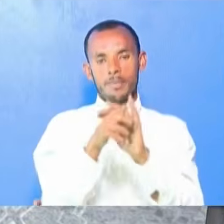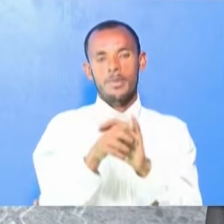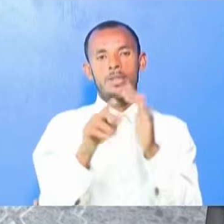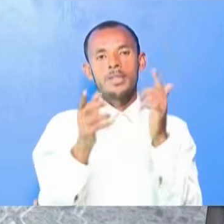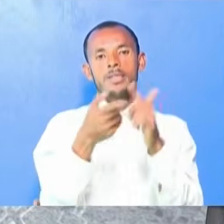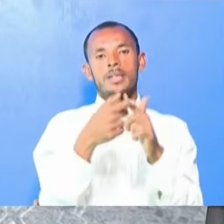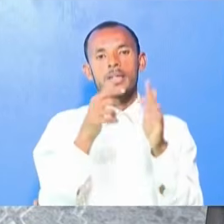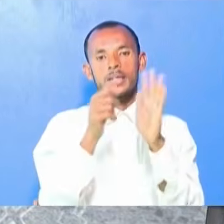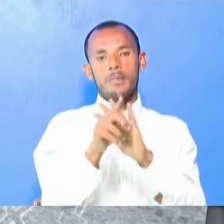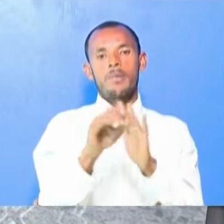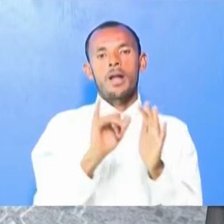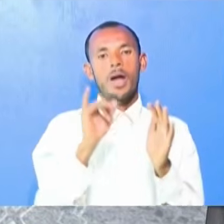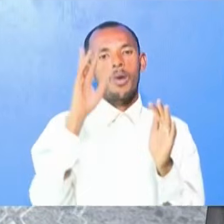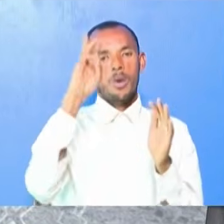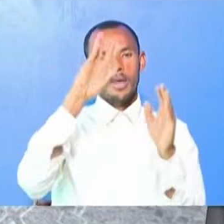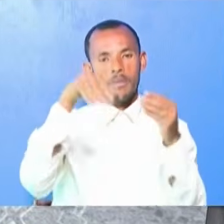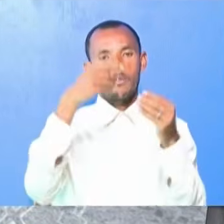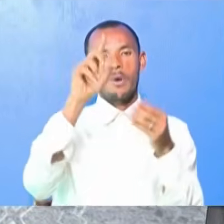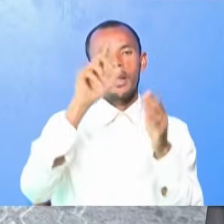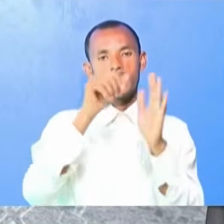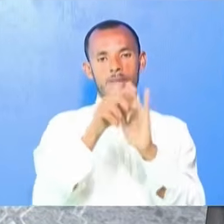I'll give you one example for you.